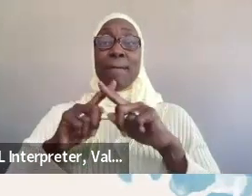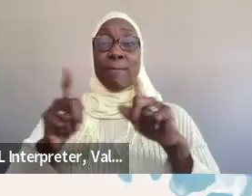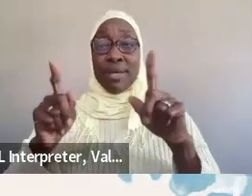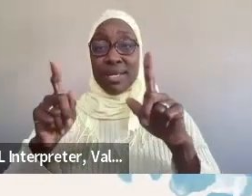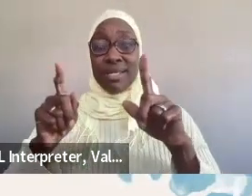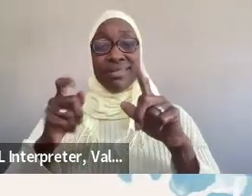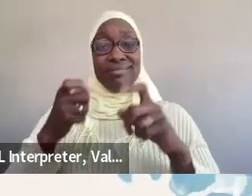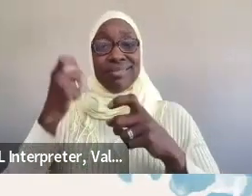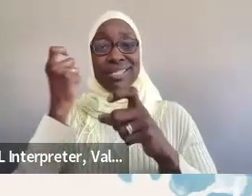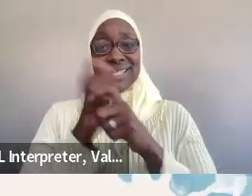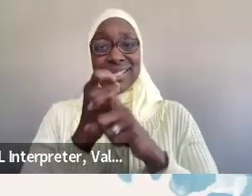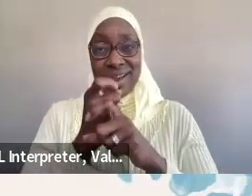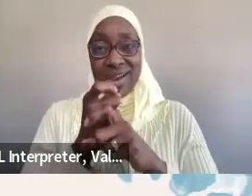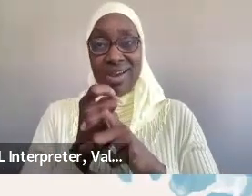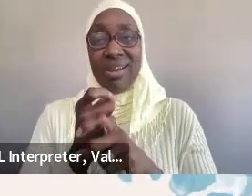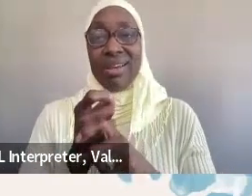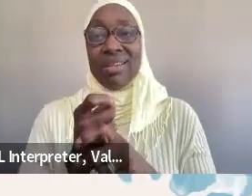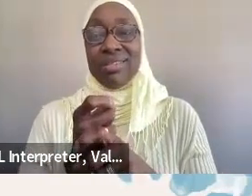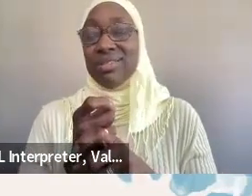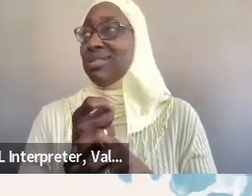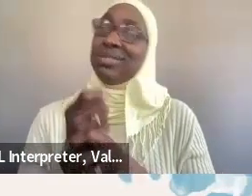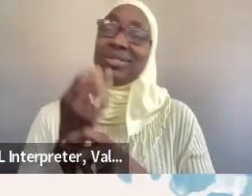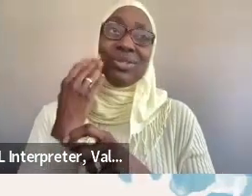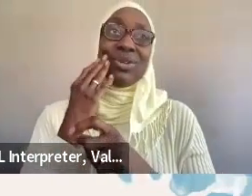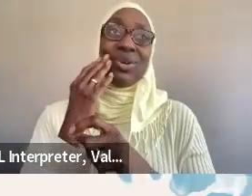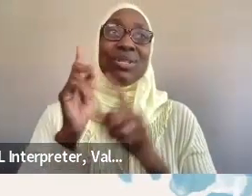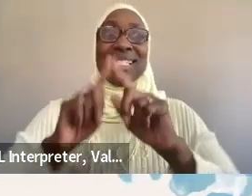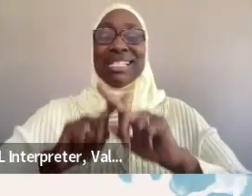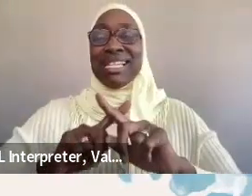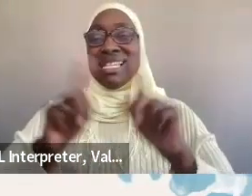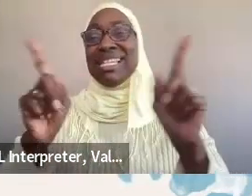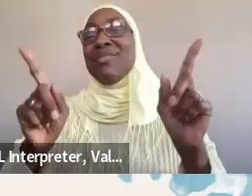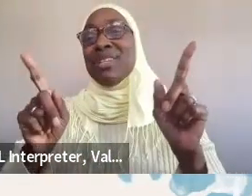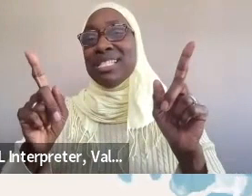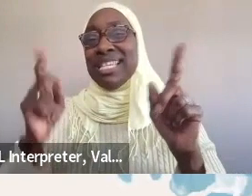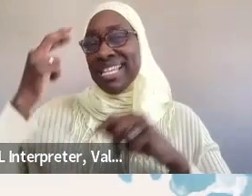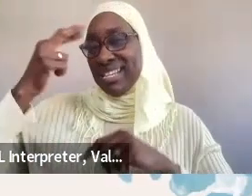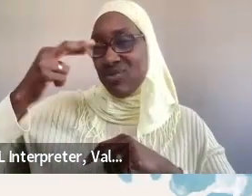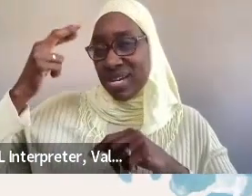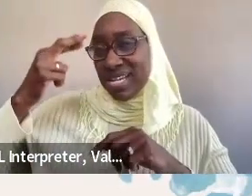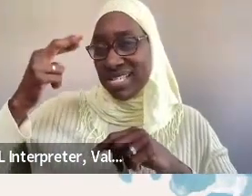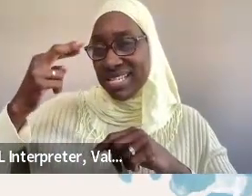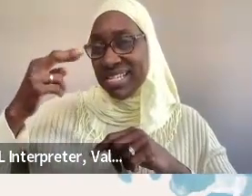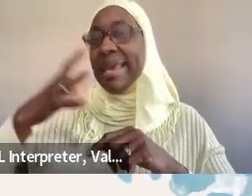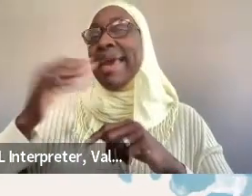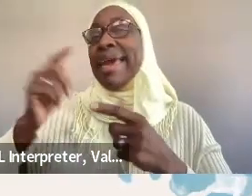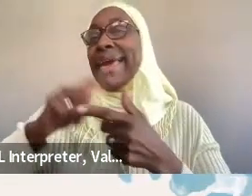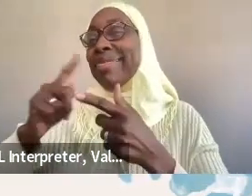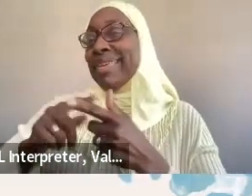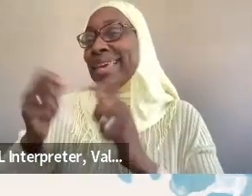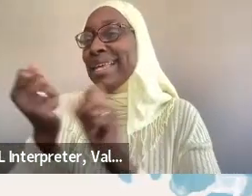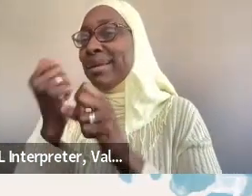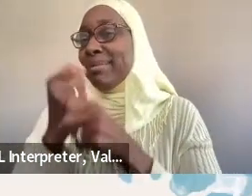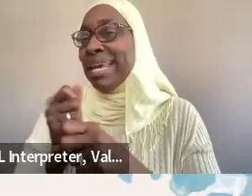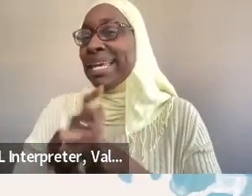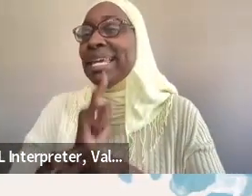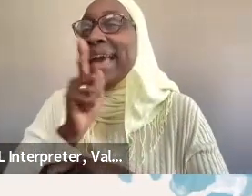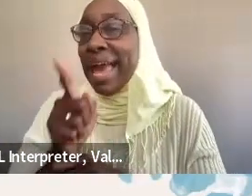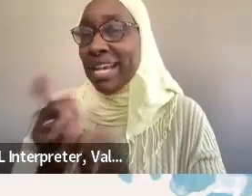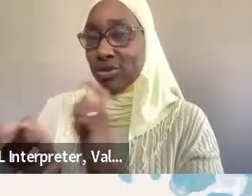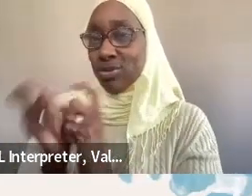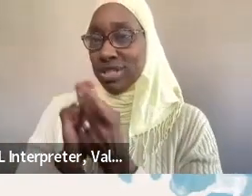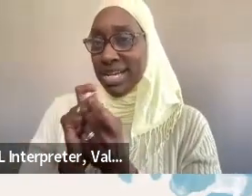it's hard to like, or there's a difference between intent and then like translating that into change. And so I think that's the part that we're continuing to work on